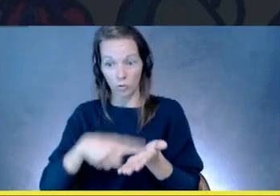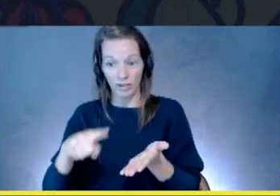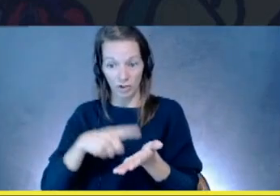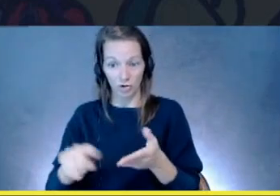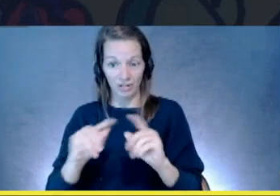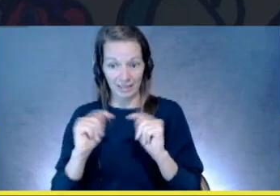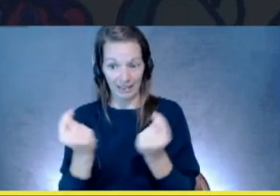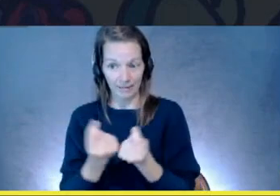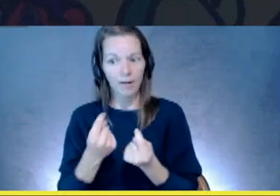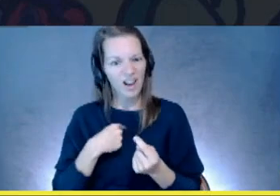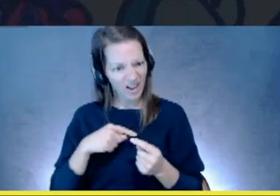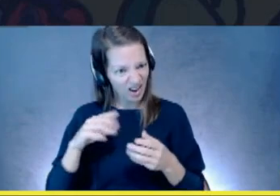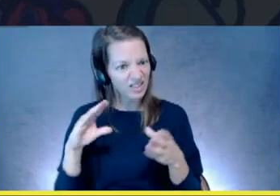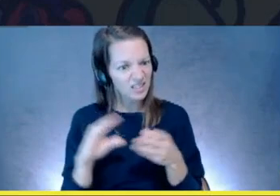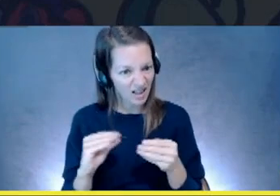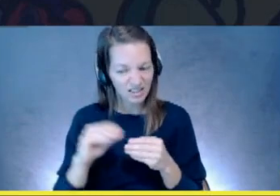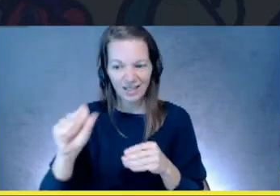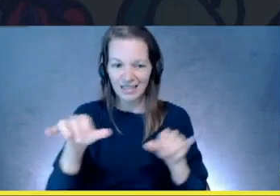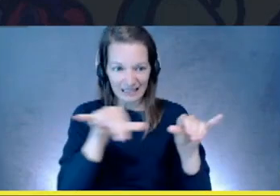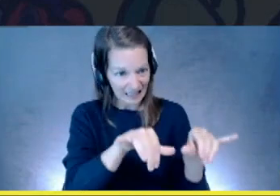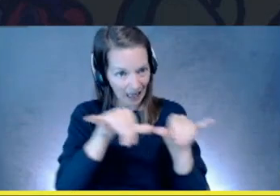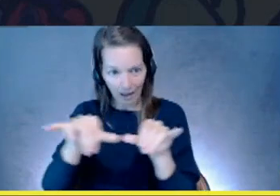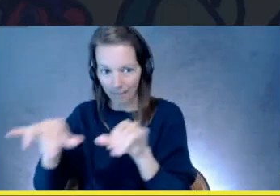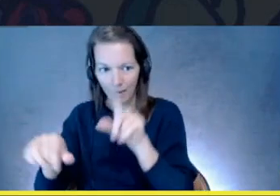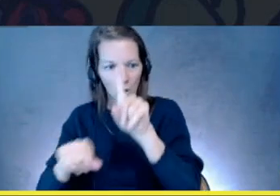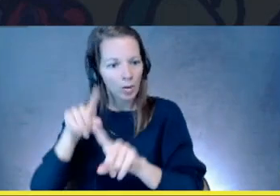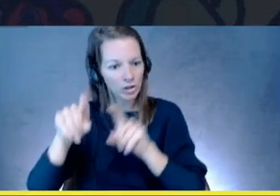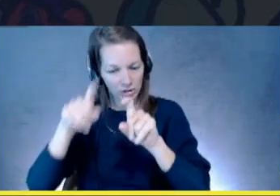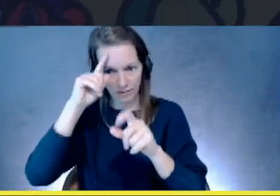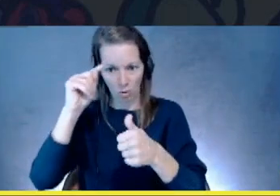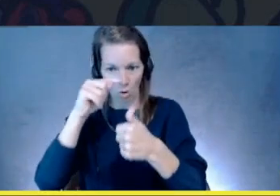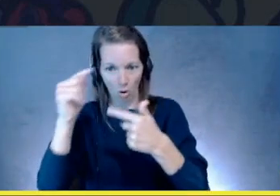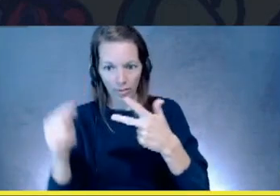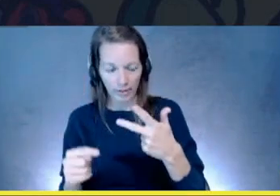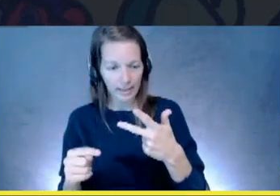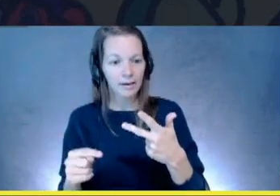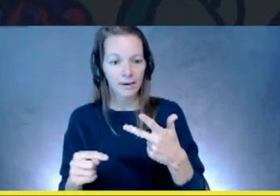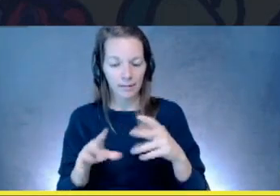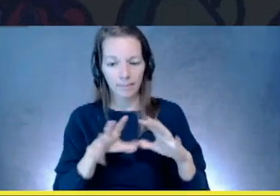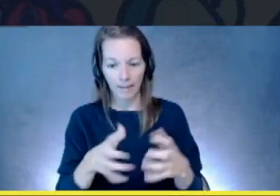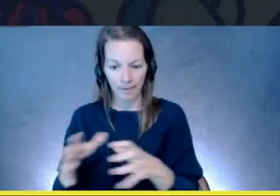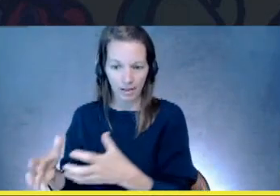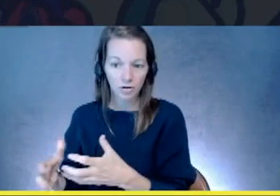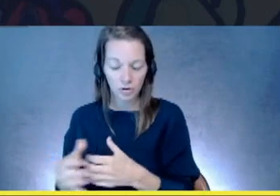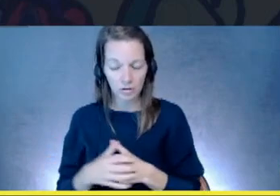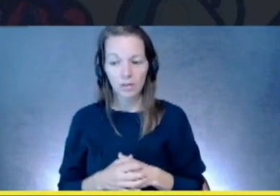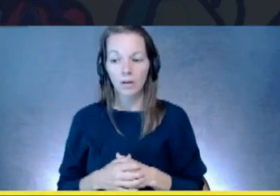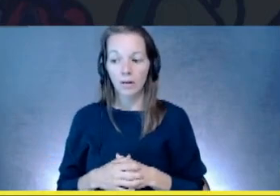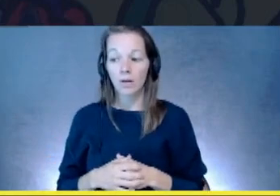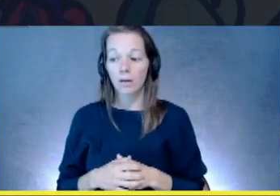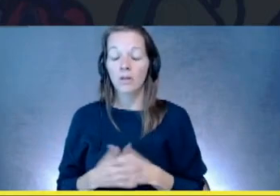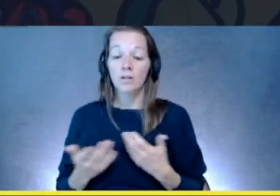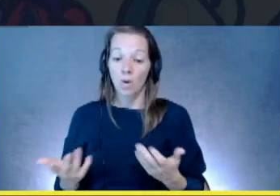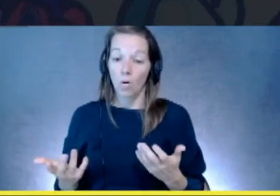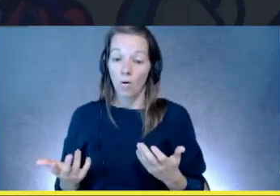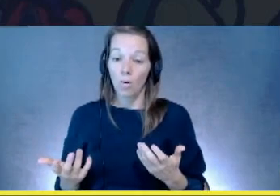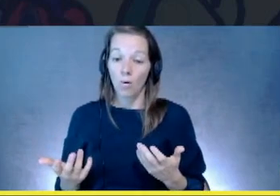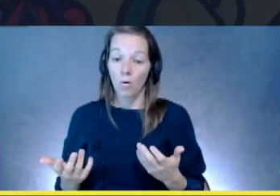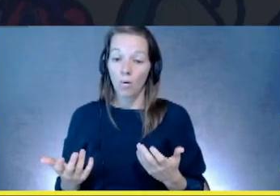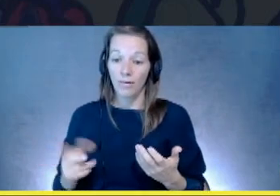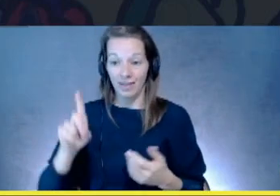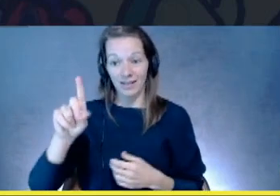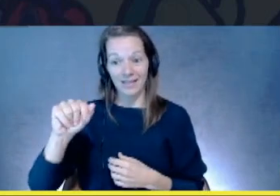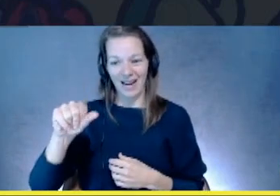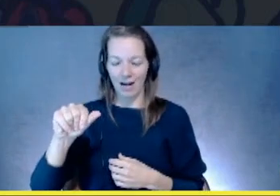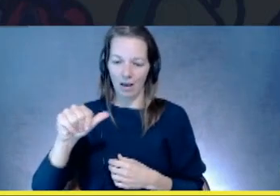of the same questions across all 3 populations. And so we are actually looking, while the data didn't come in